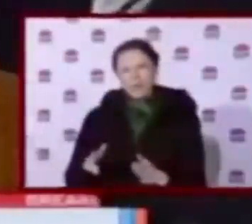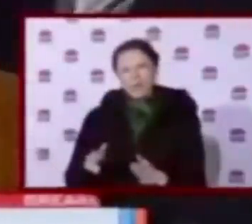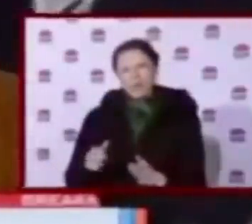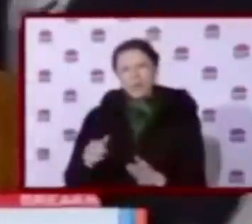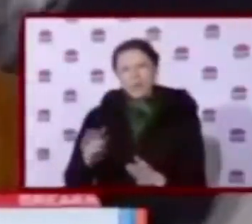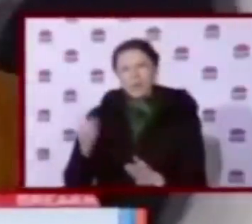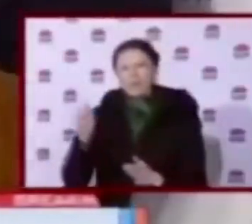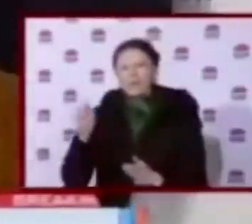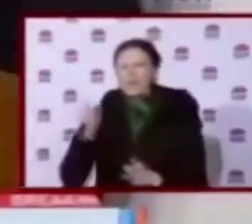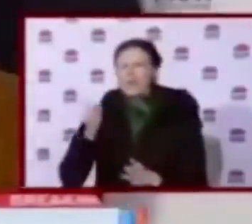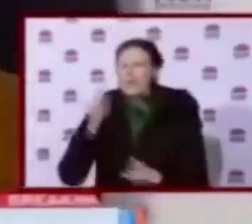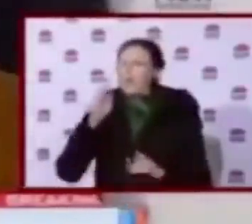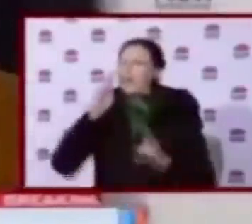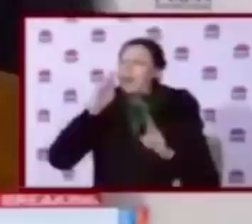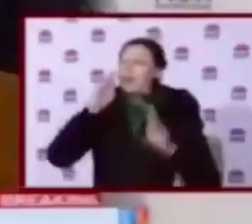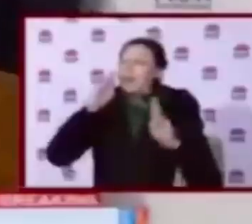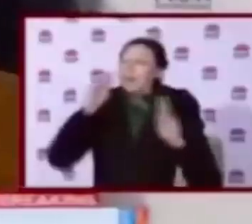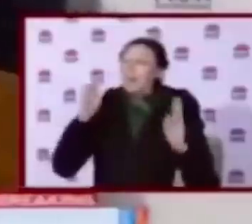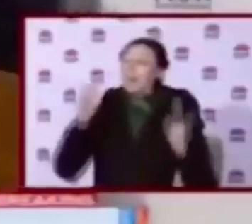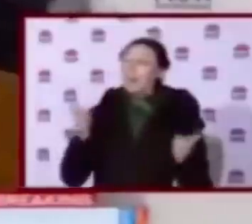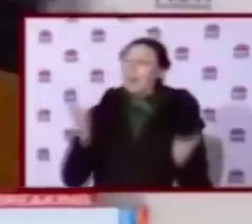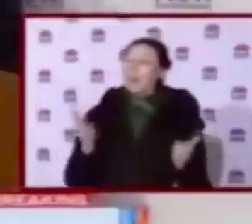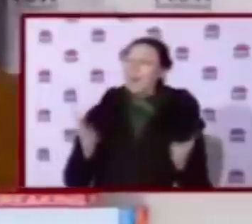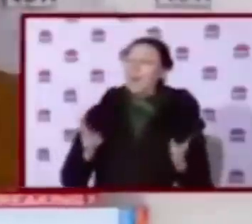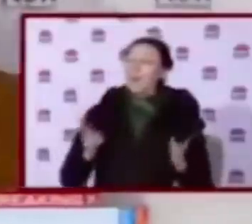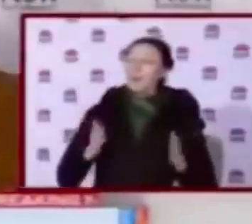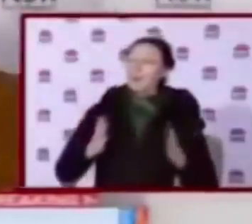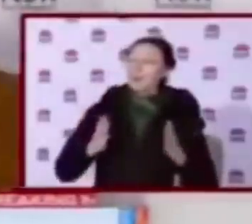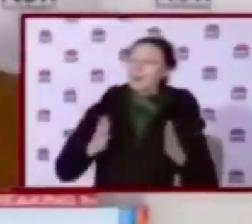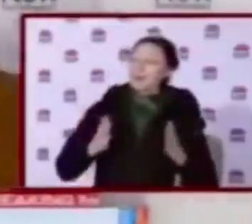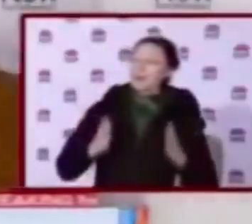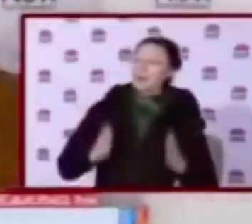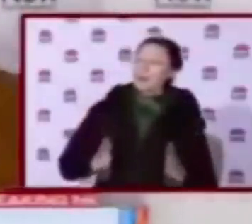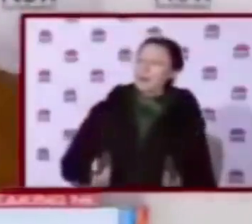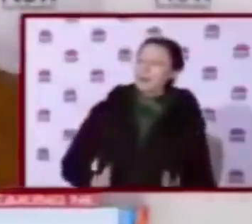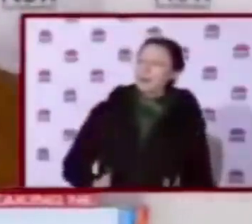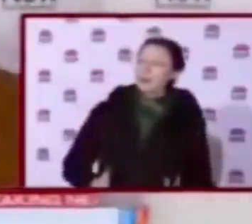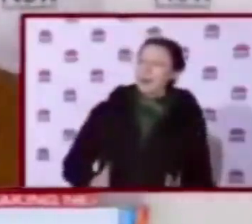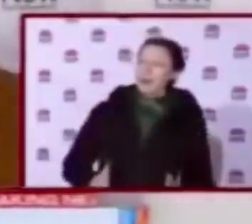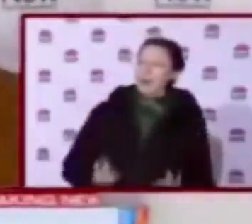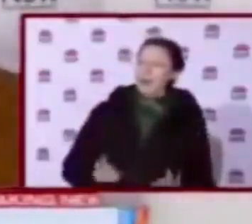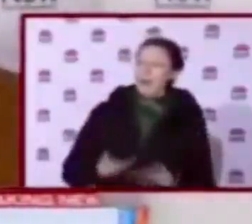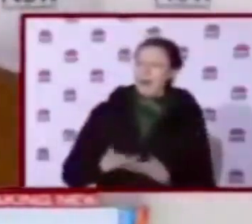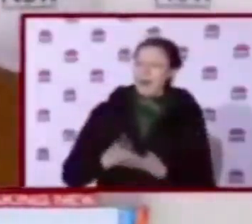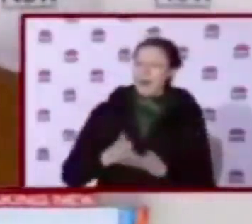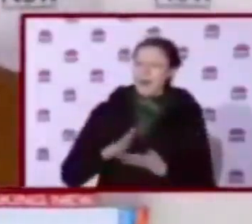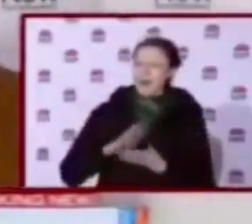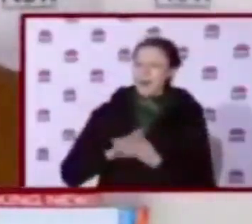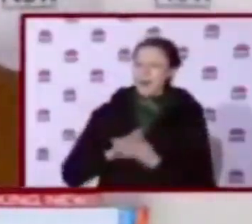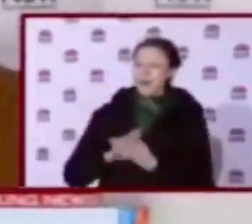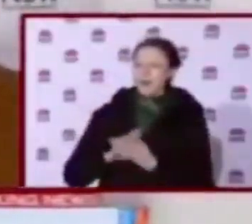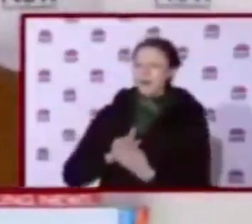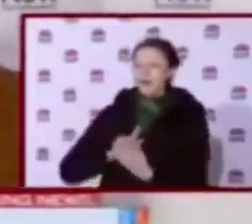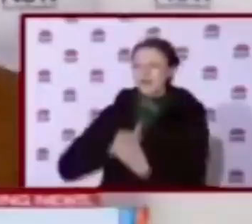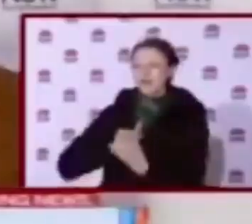bonkers? If you are a viewer from Australia and have any info of what is going on over there, let me know.